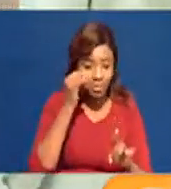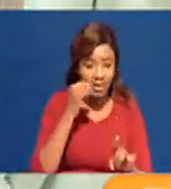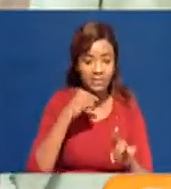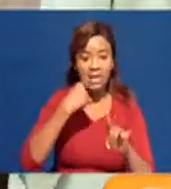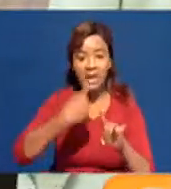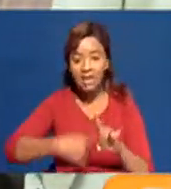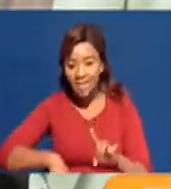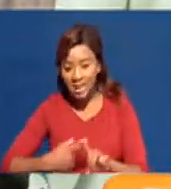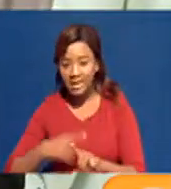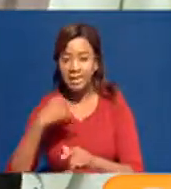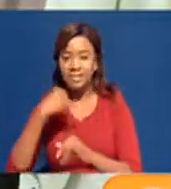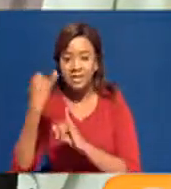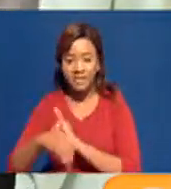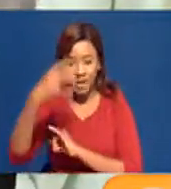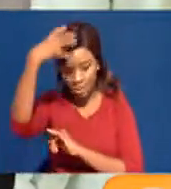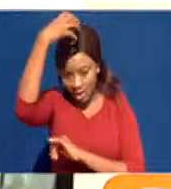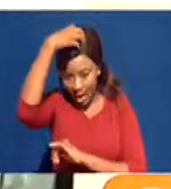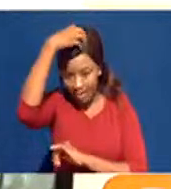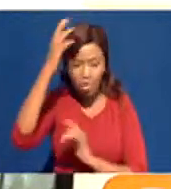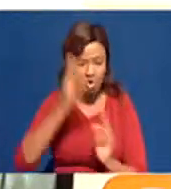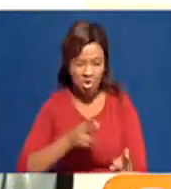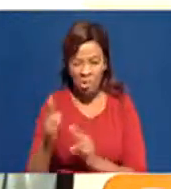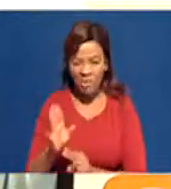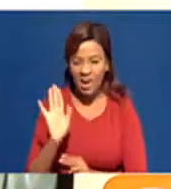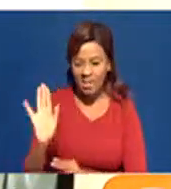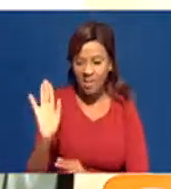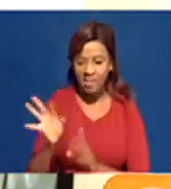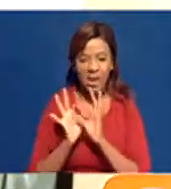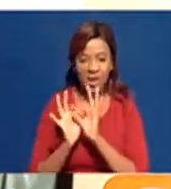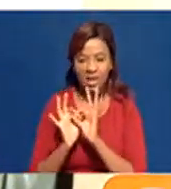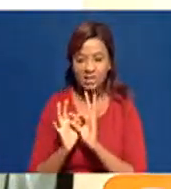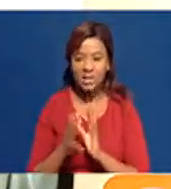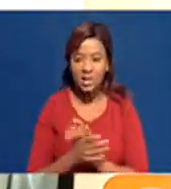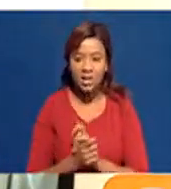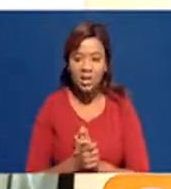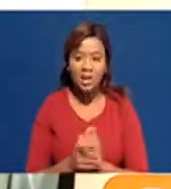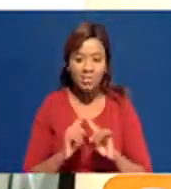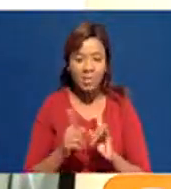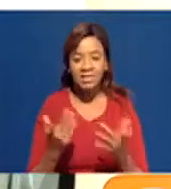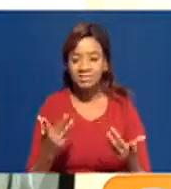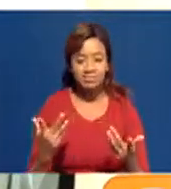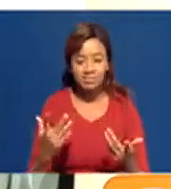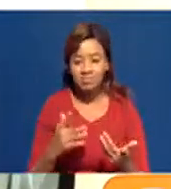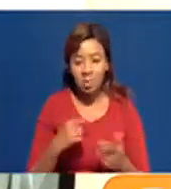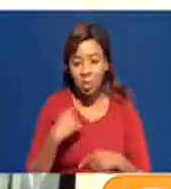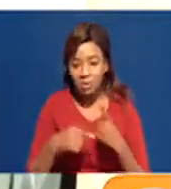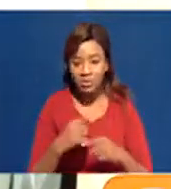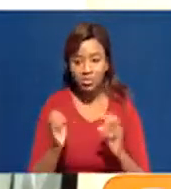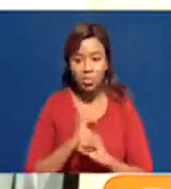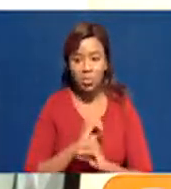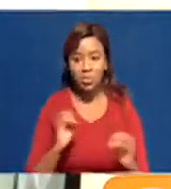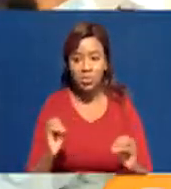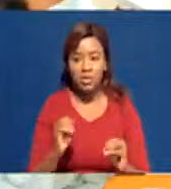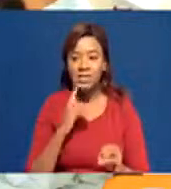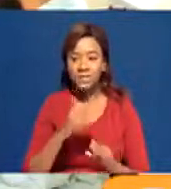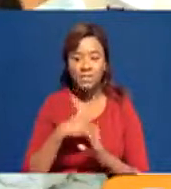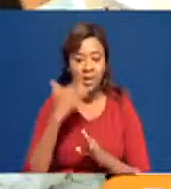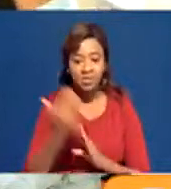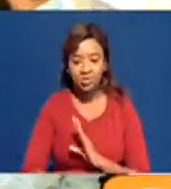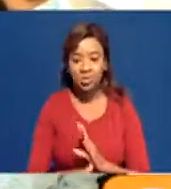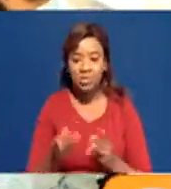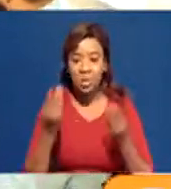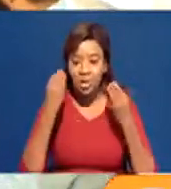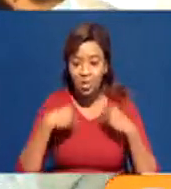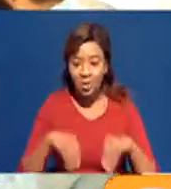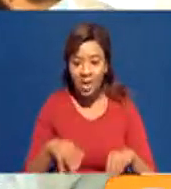kama ilivyo desturi ya familia hii kila mwaka ikikatizwa ghafla. Jamaa hawa wanadai kuwa walisitiza kuvaa boya